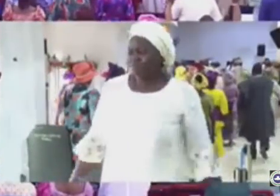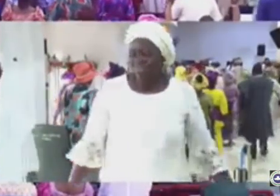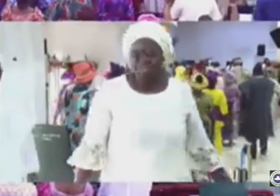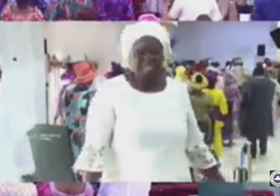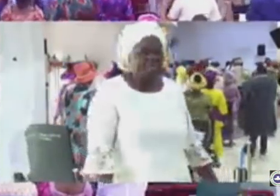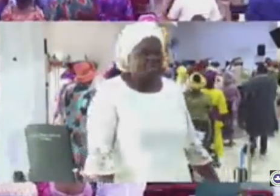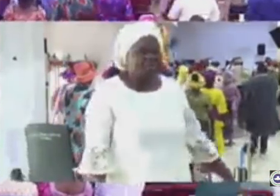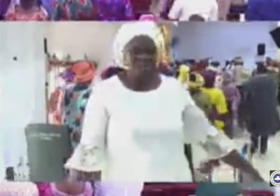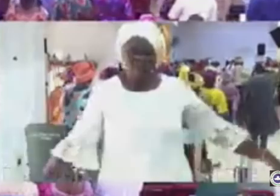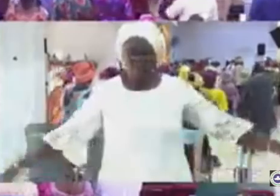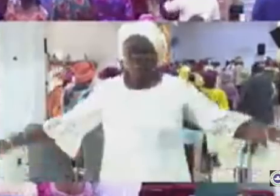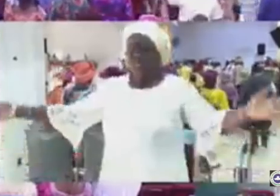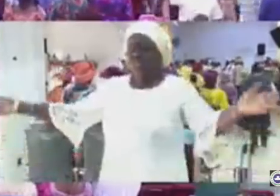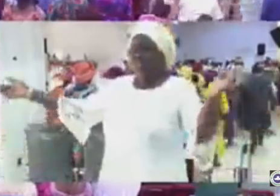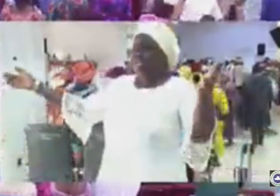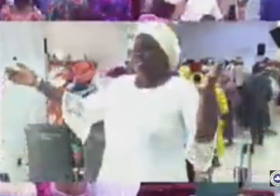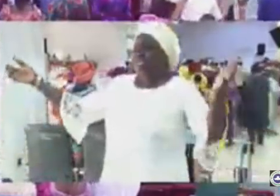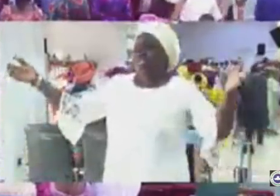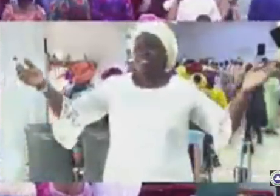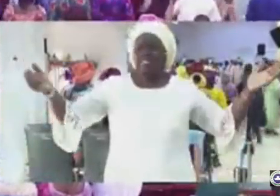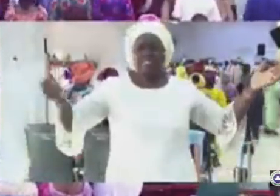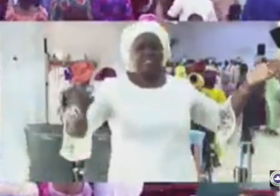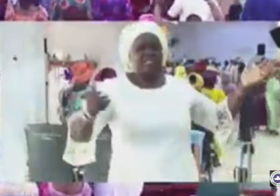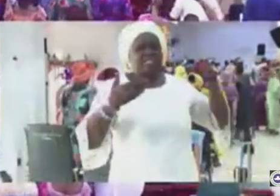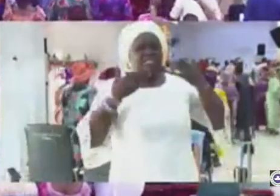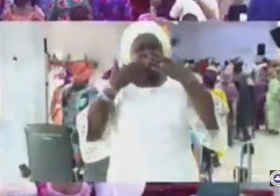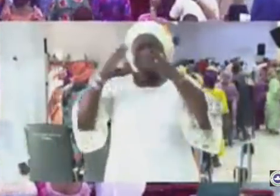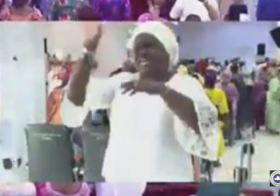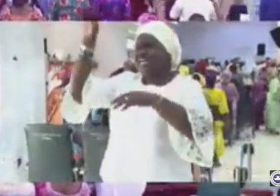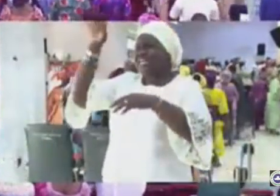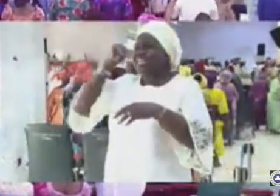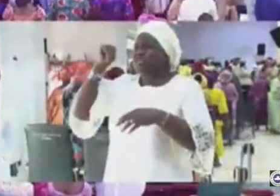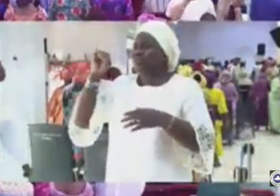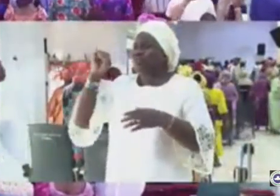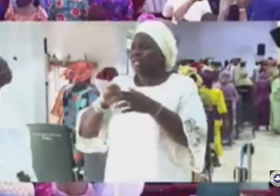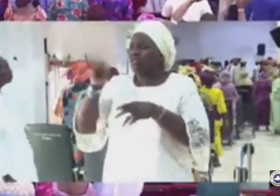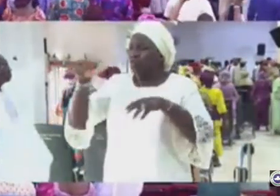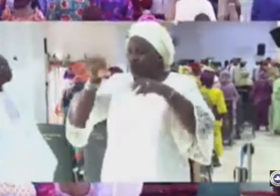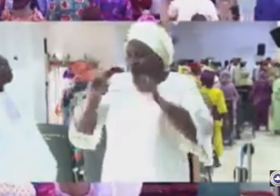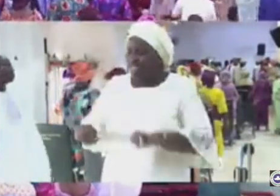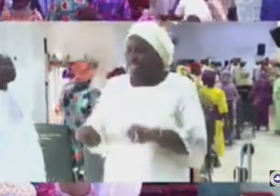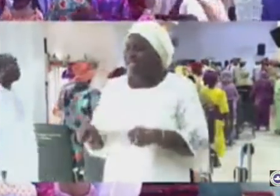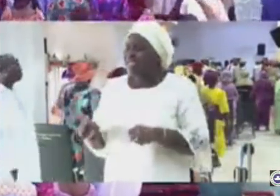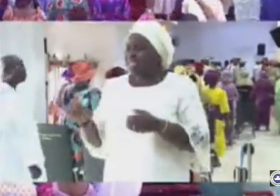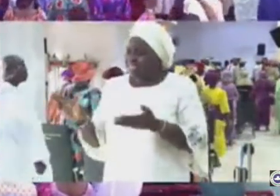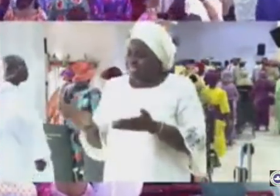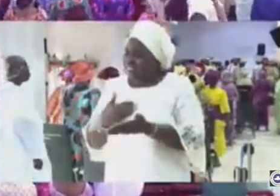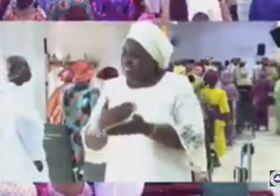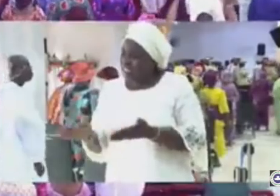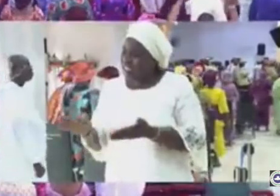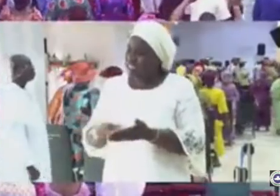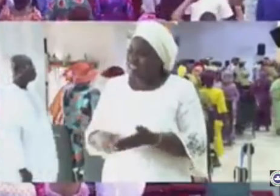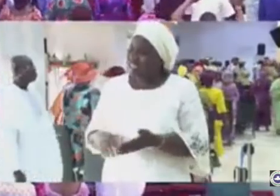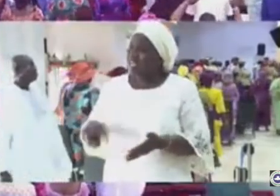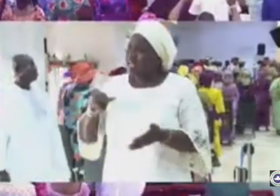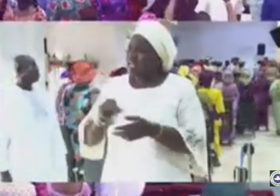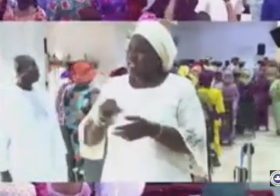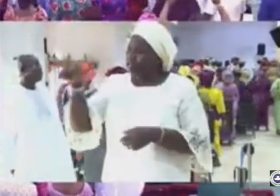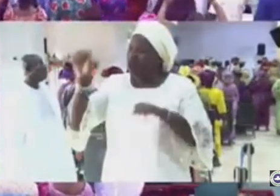speak. Thank him that you are still breathing. Thank him that he has not given you over to the enemies.